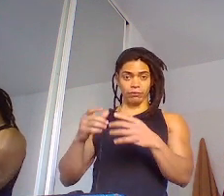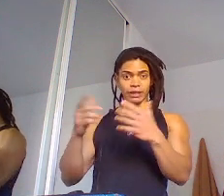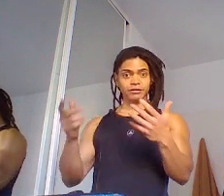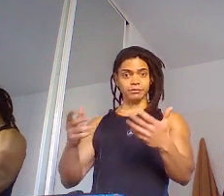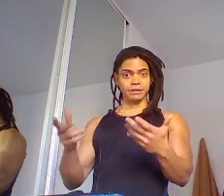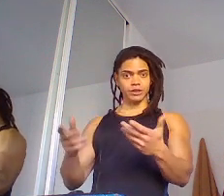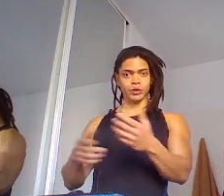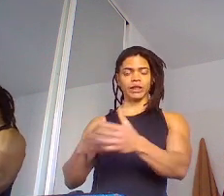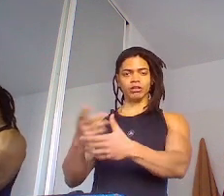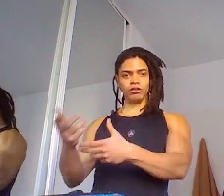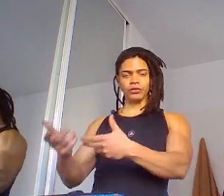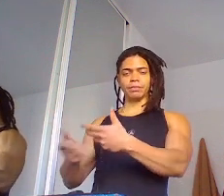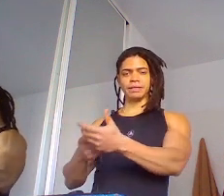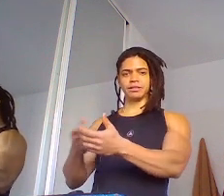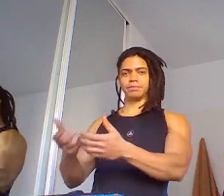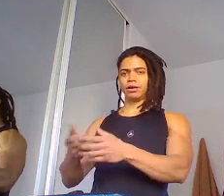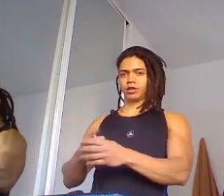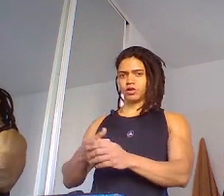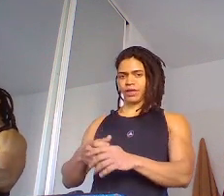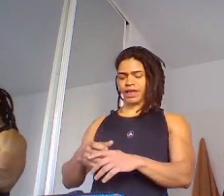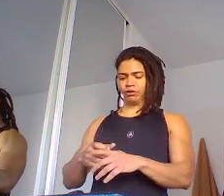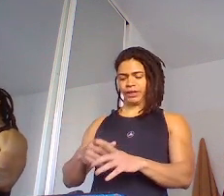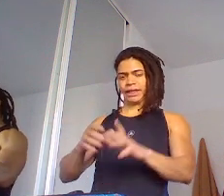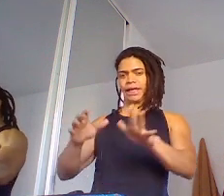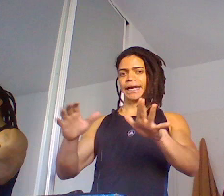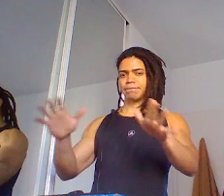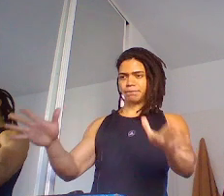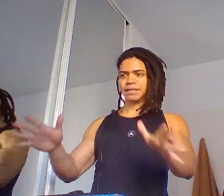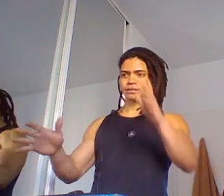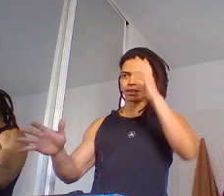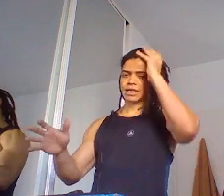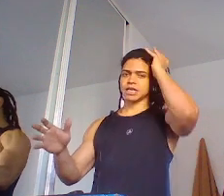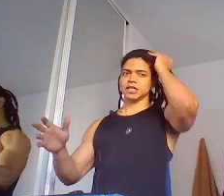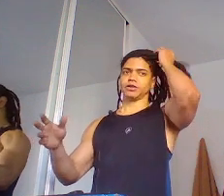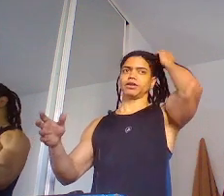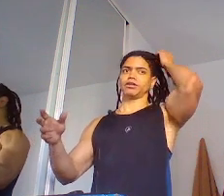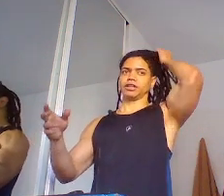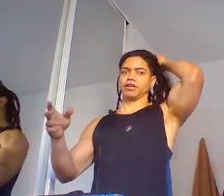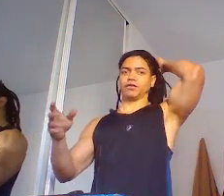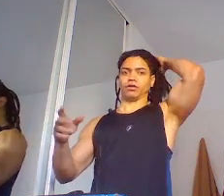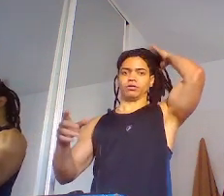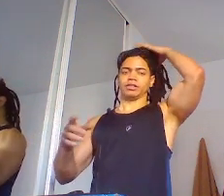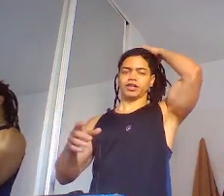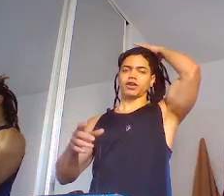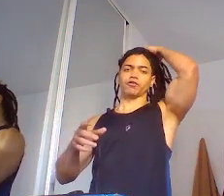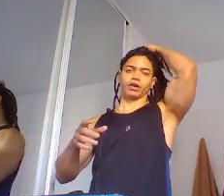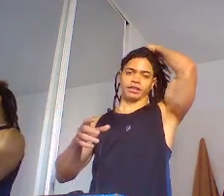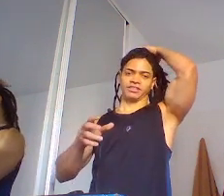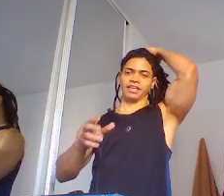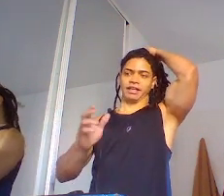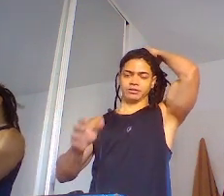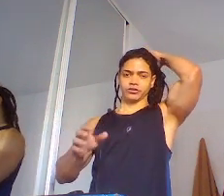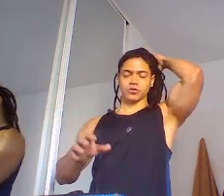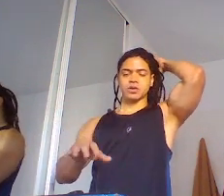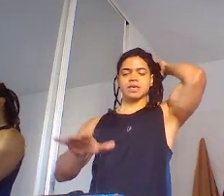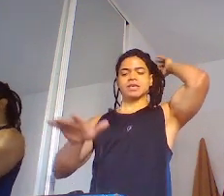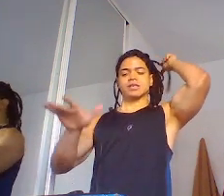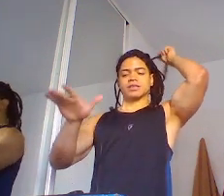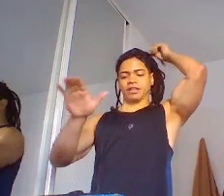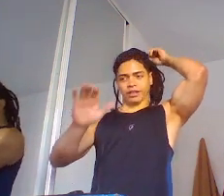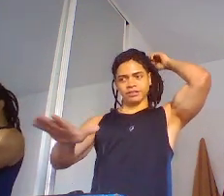follow a recipe, you can learn the basic part of accounting. And they are basic, they're difficult, they're rocket science.